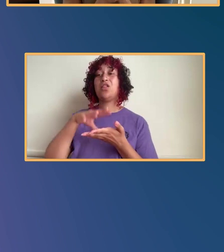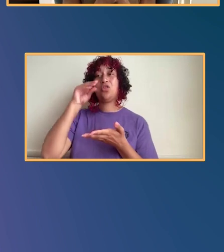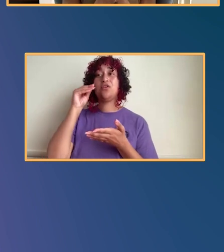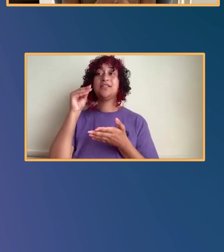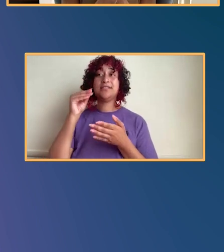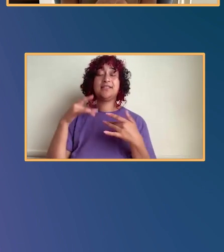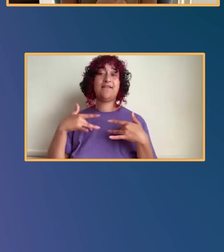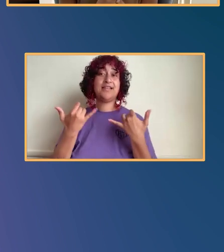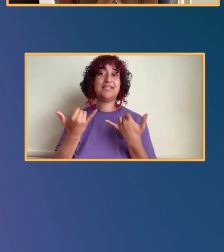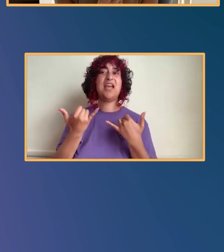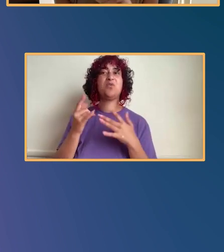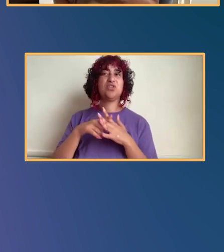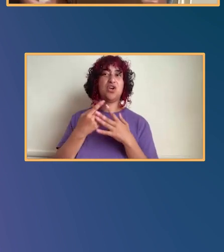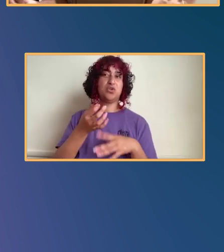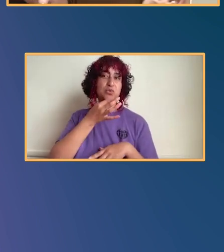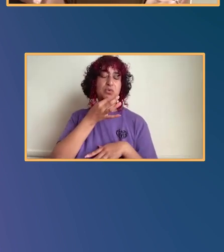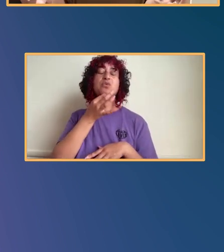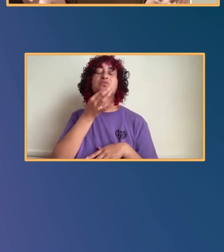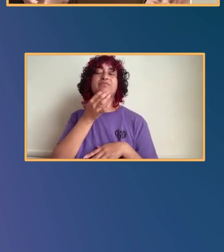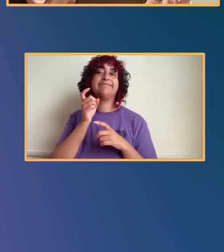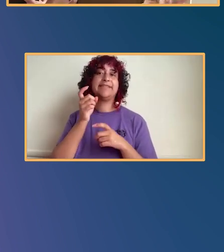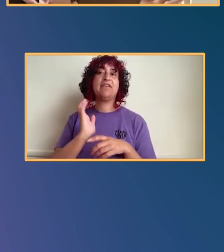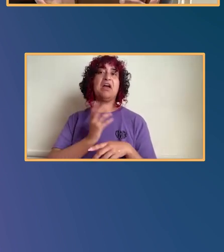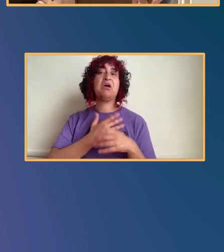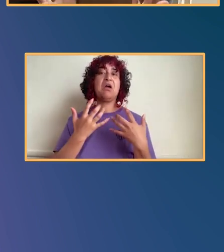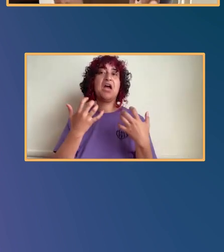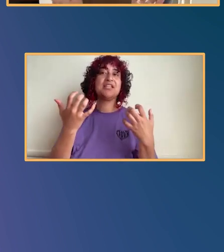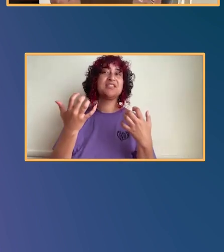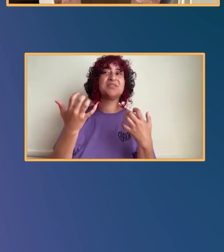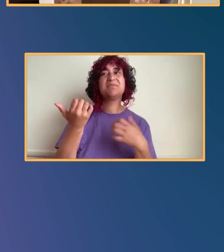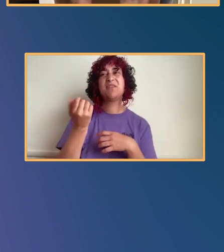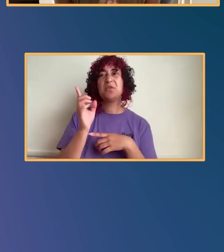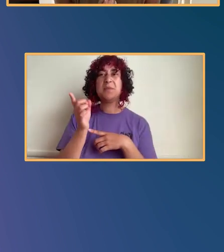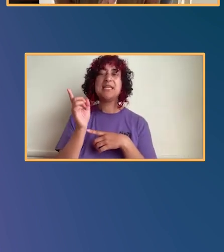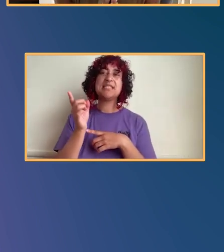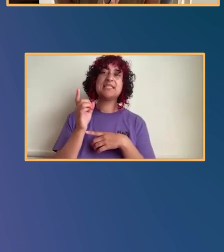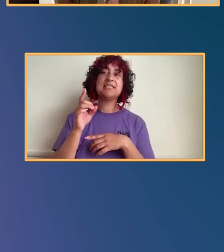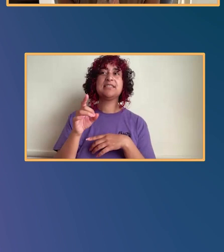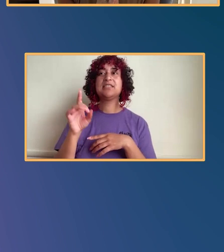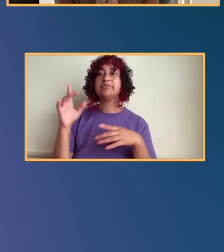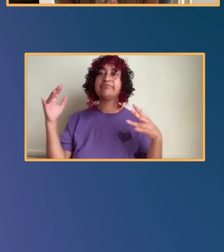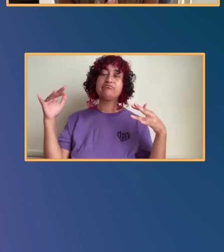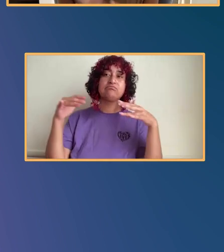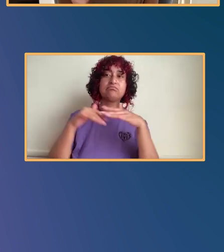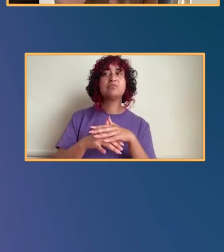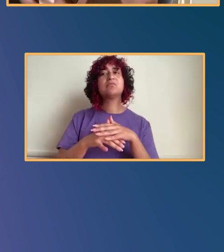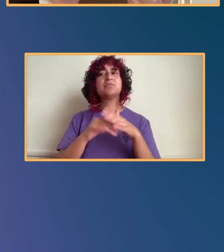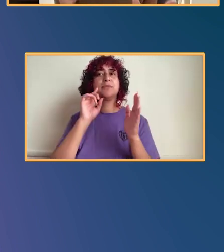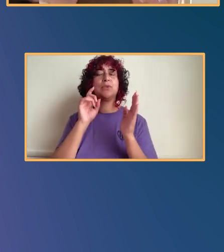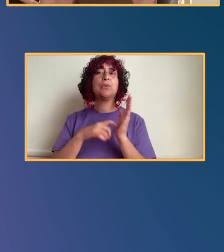moment, so we're going to give our audience another couple of moments to find their way here. We hear that there was some sort